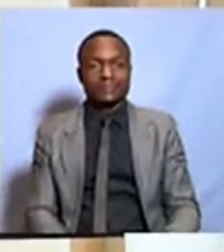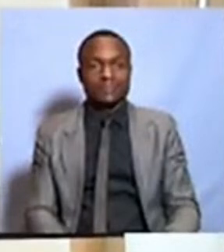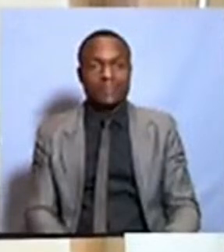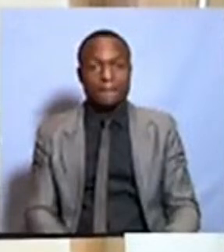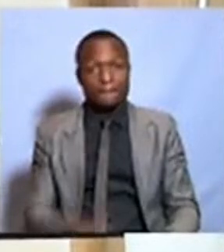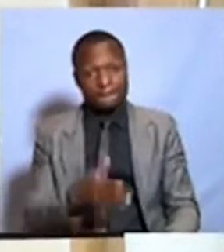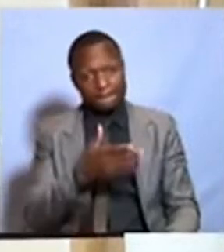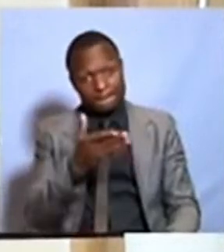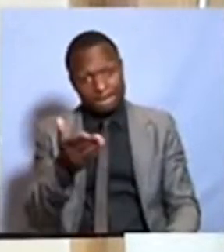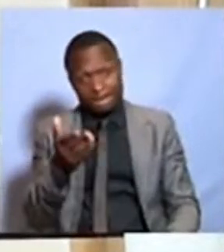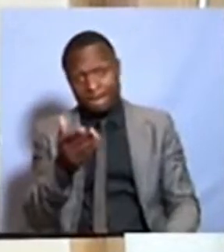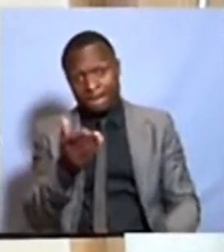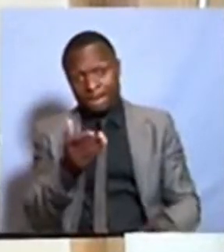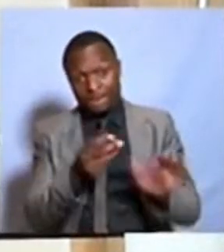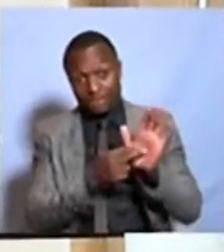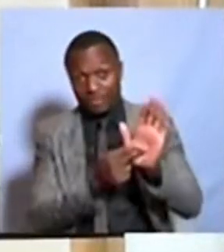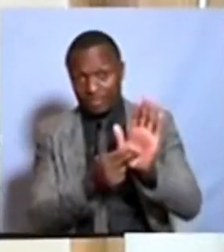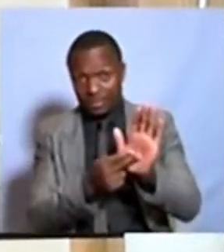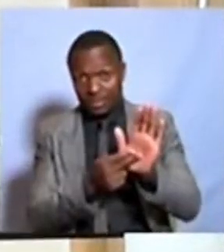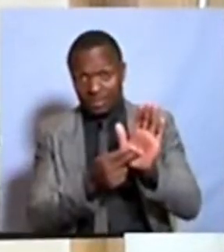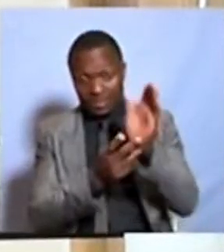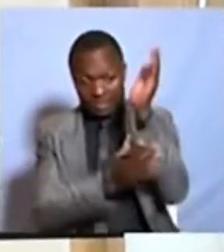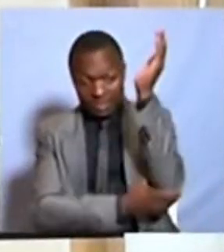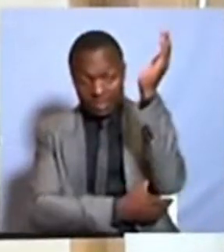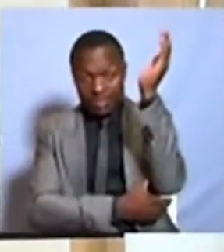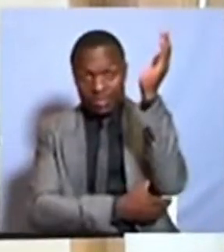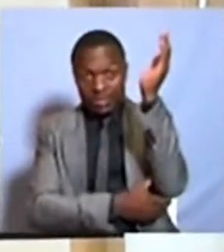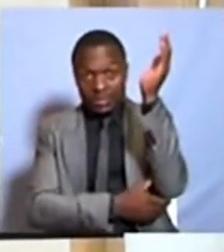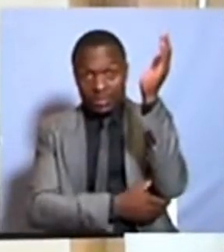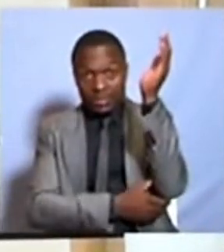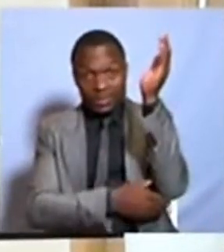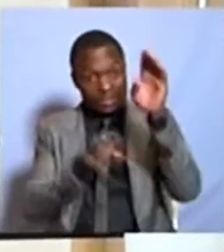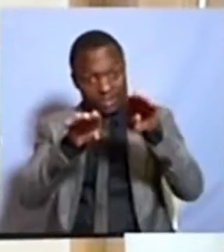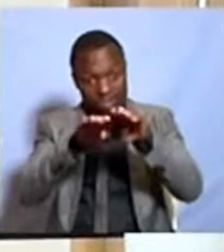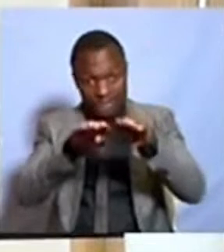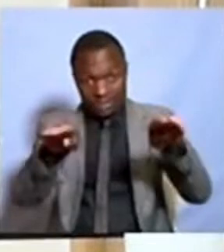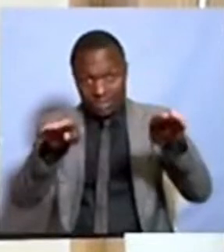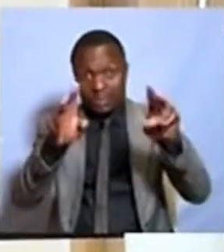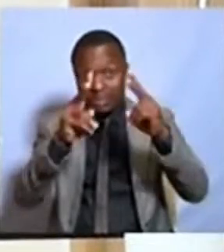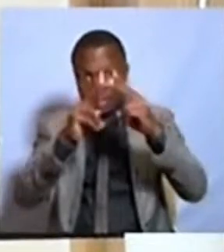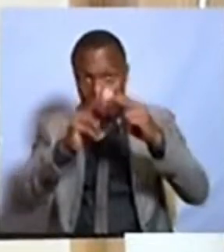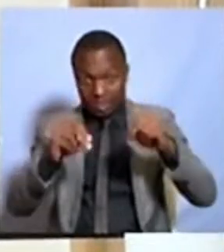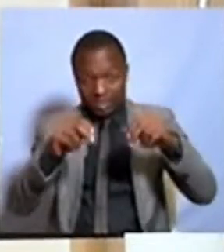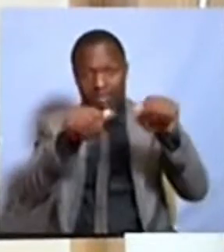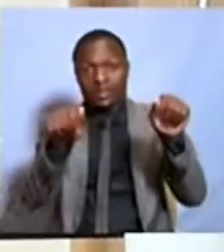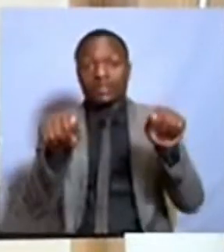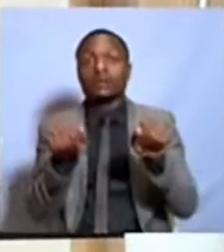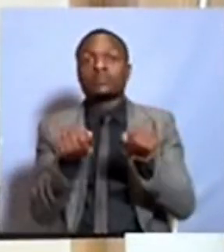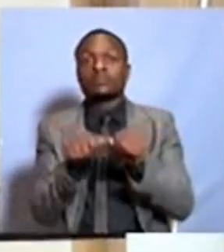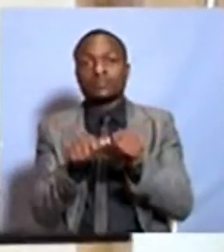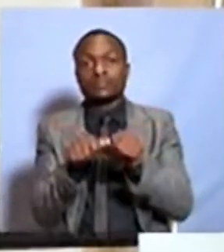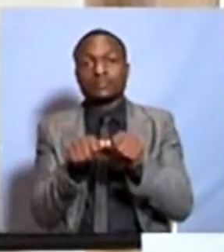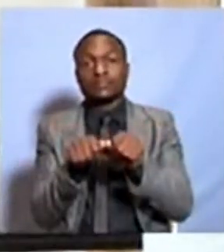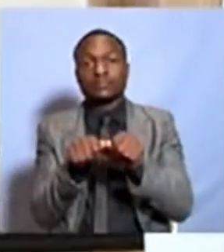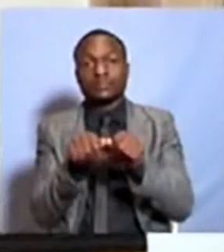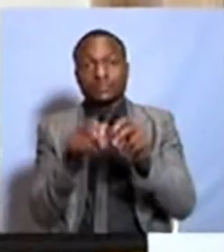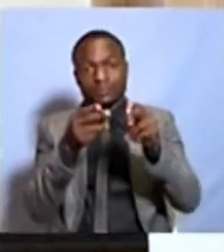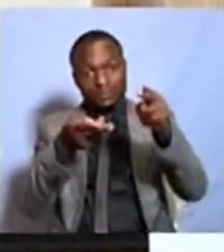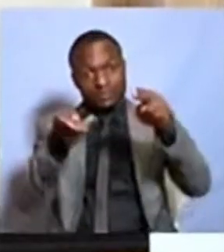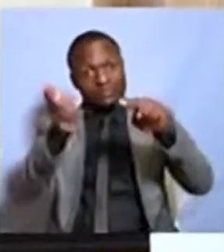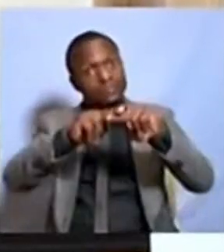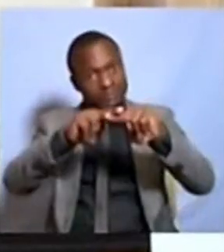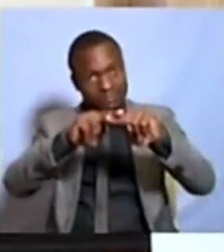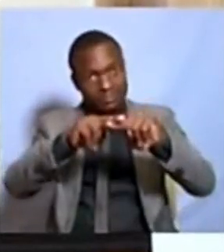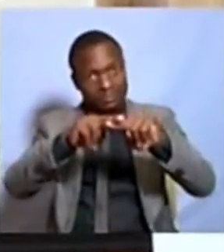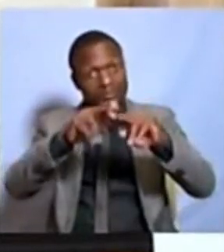You've indicated that the poverty levels in rural areas, that's where I come from, have actually gone up.